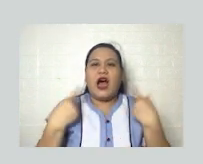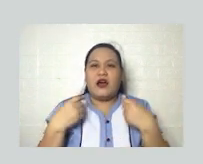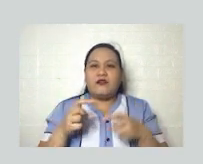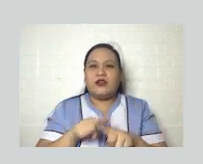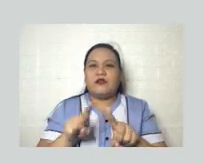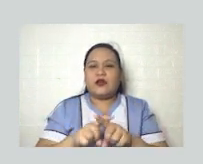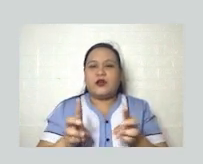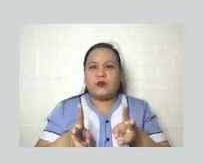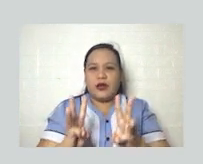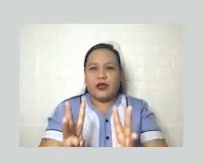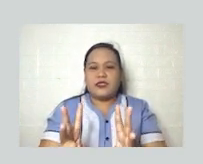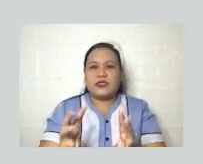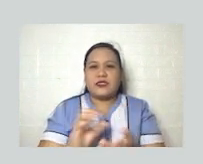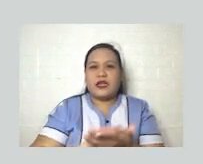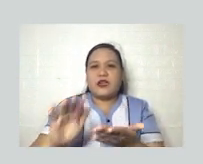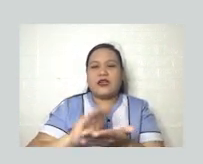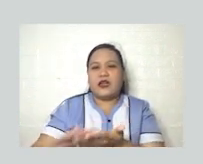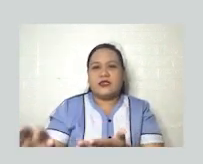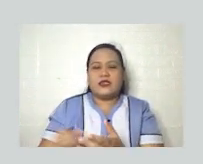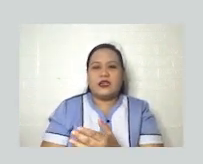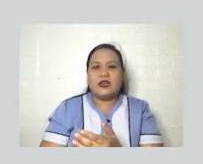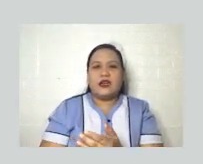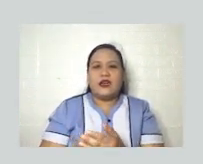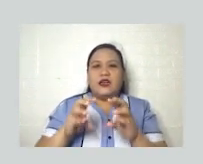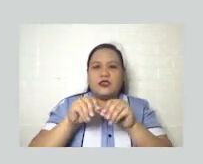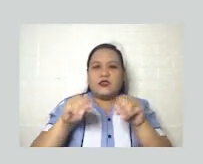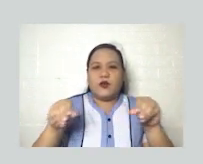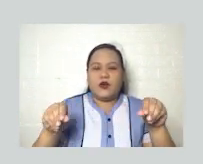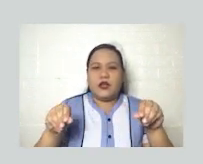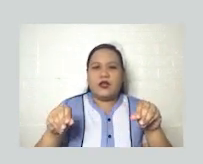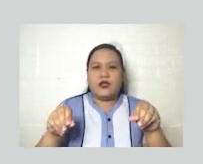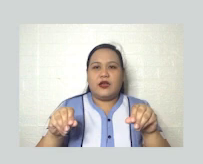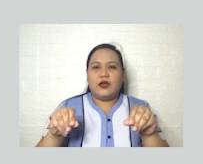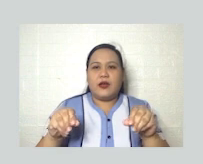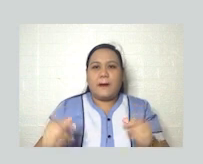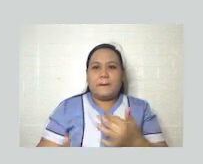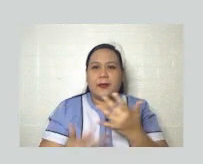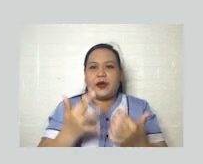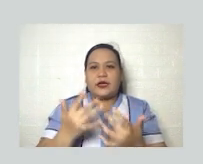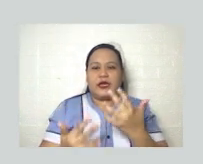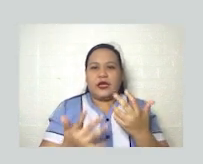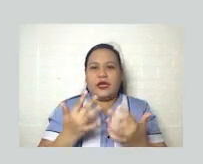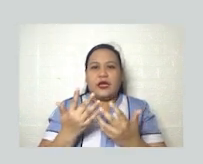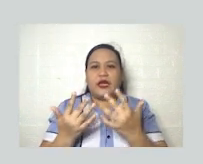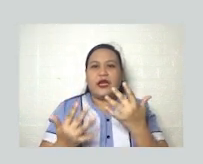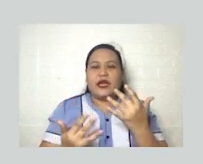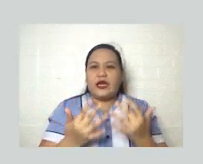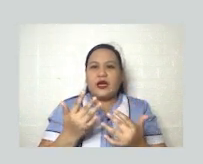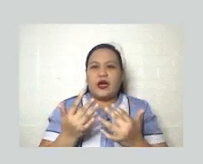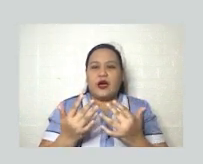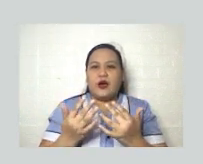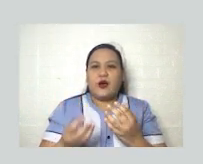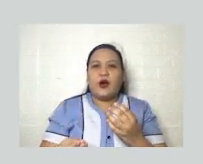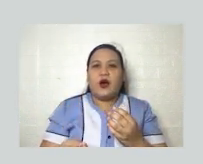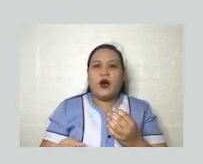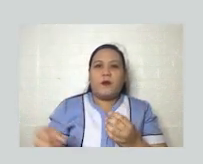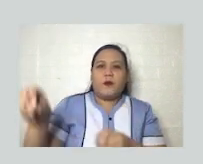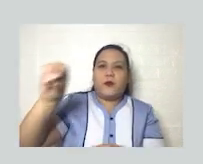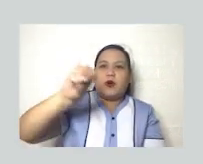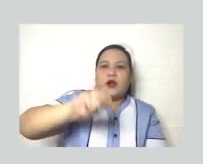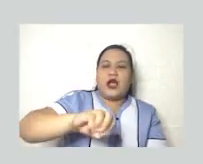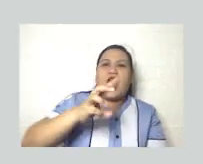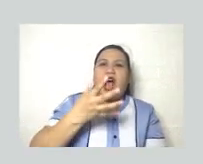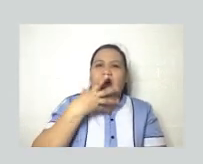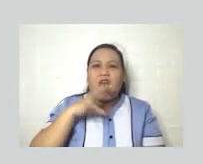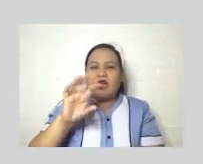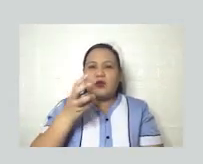There are several ways of sterilizing the soil, such as burning organic materials on the soil, pouring boiling